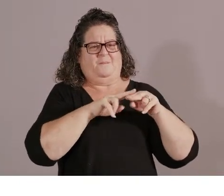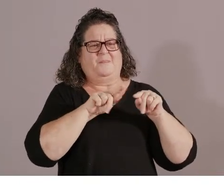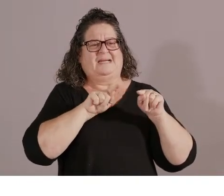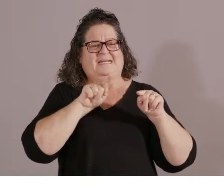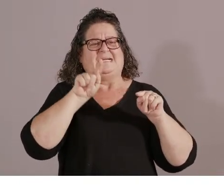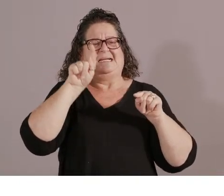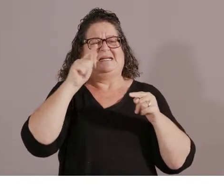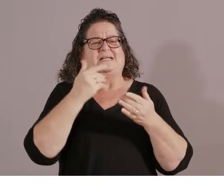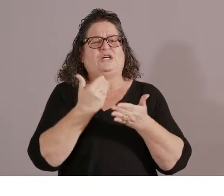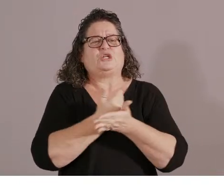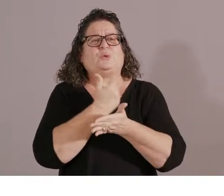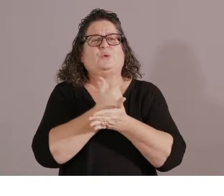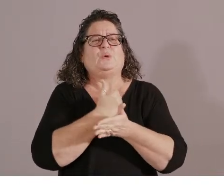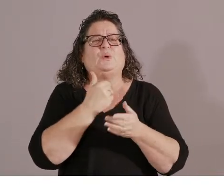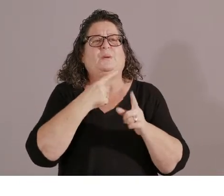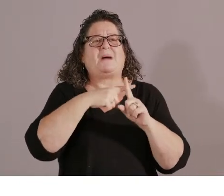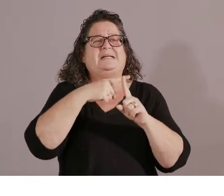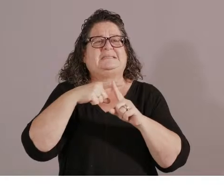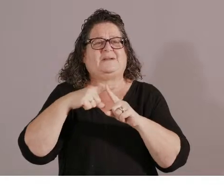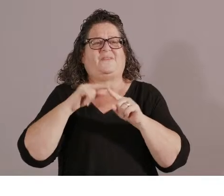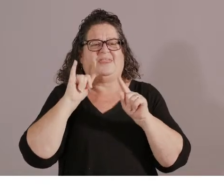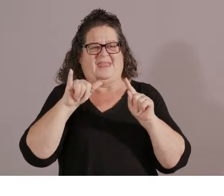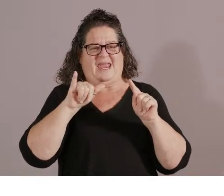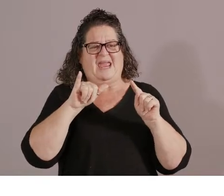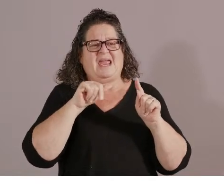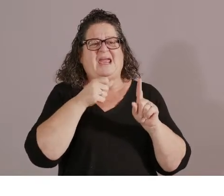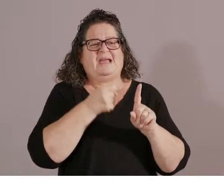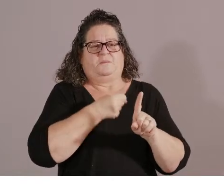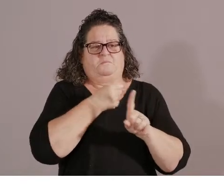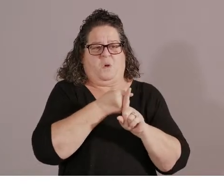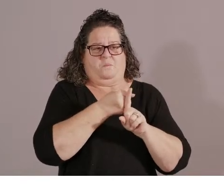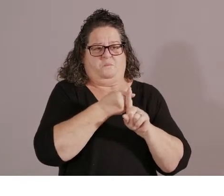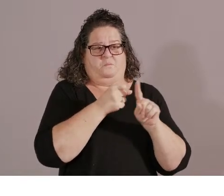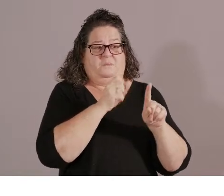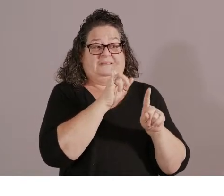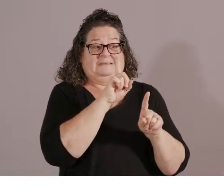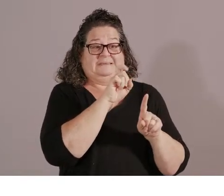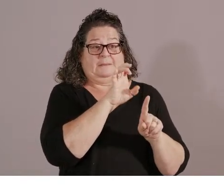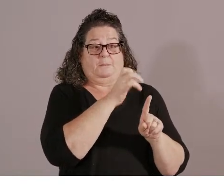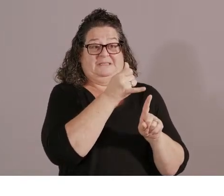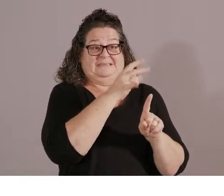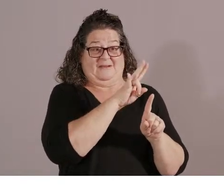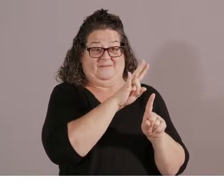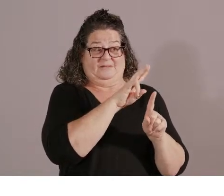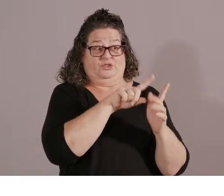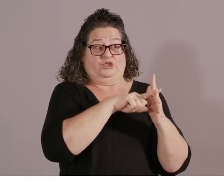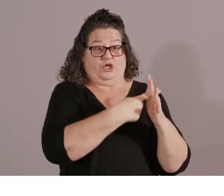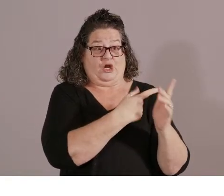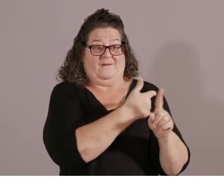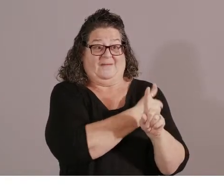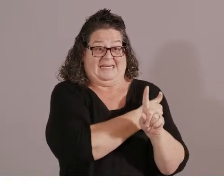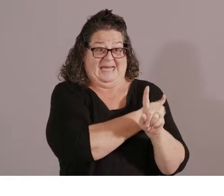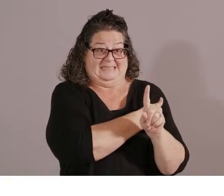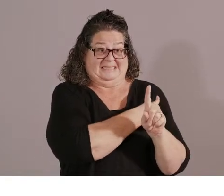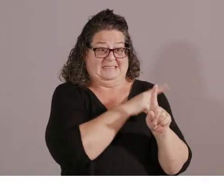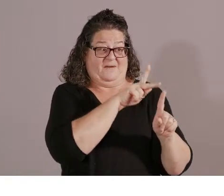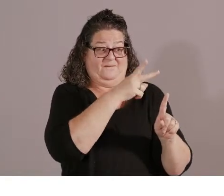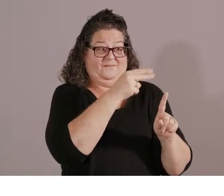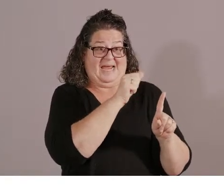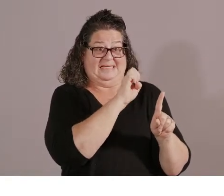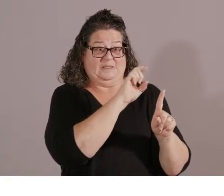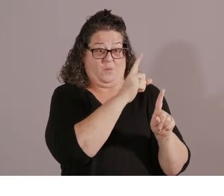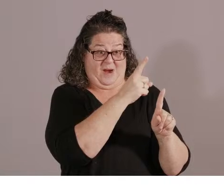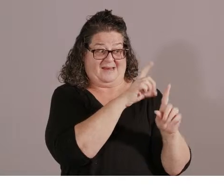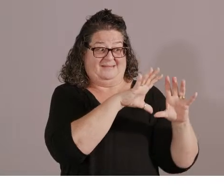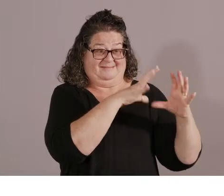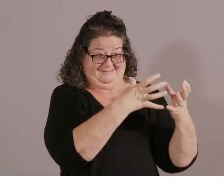impact our curve. So you can see that we, on December 17th, we started vaccinating in phase 1A. We've added the